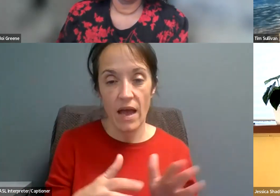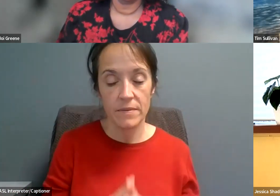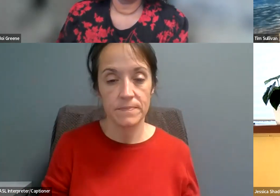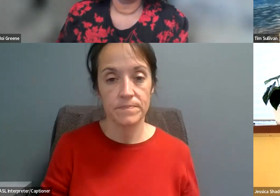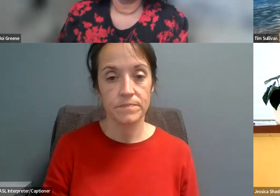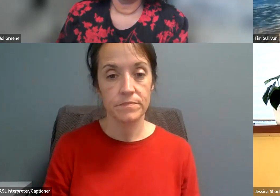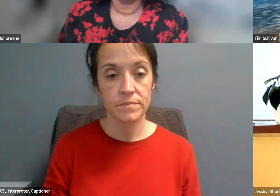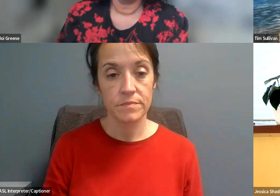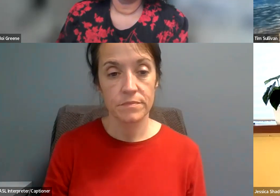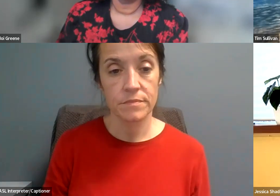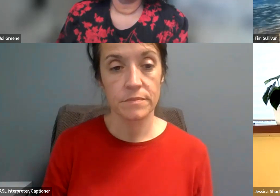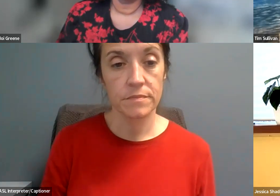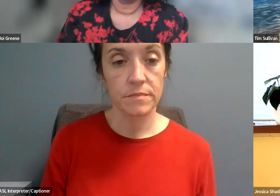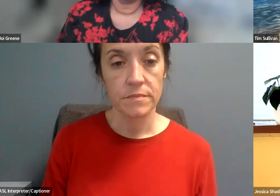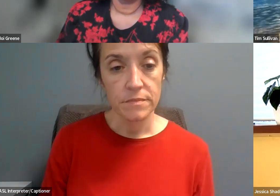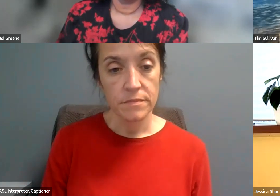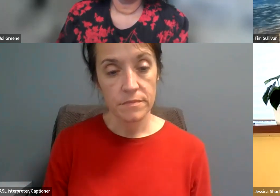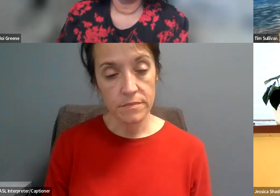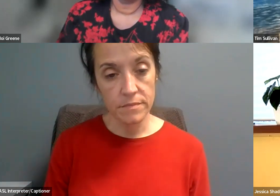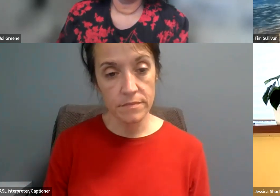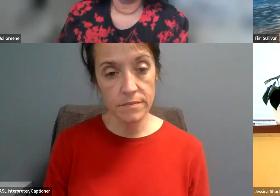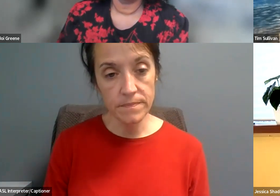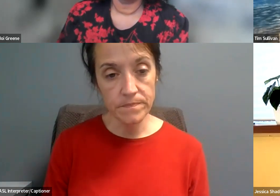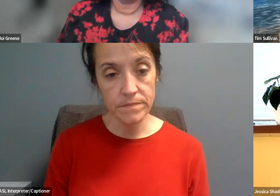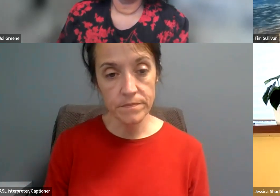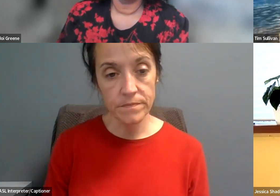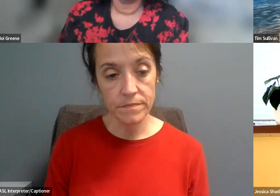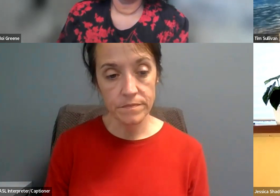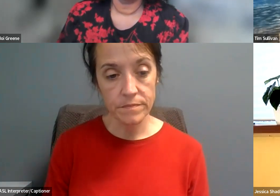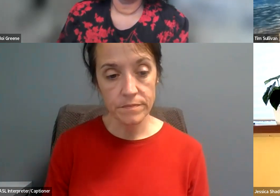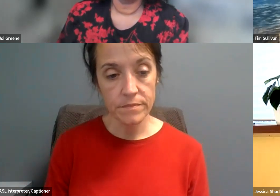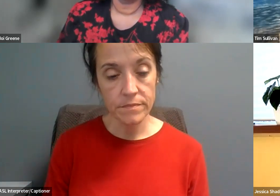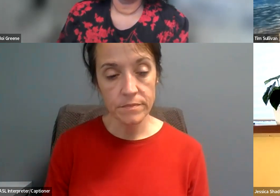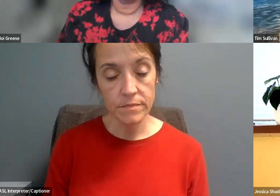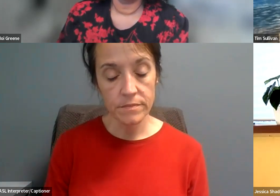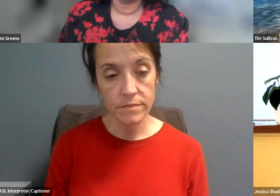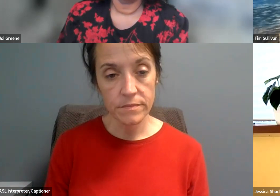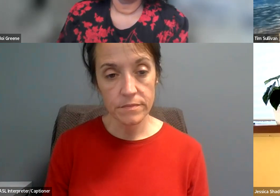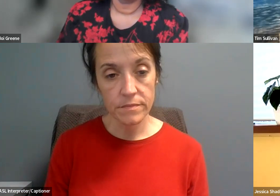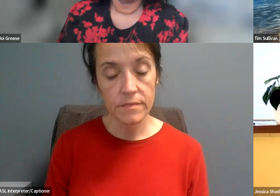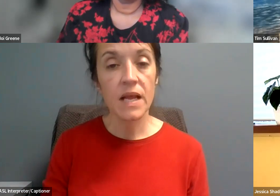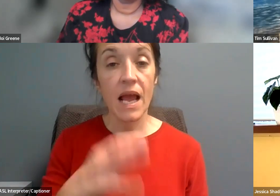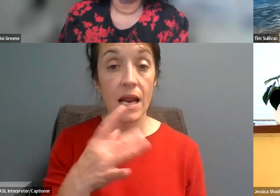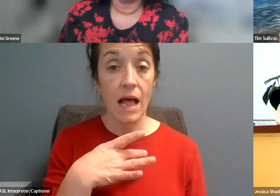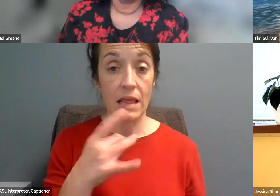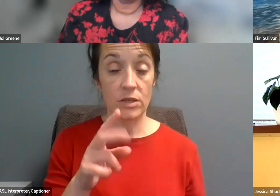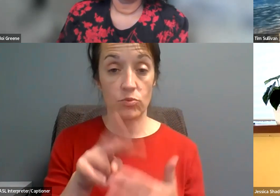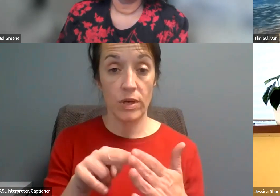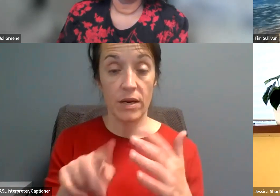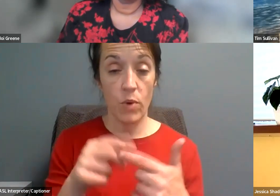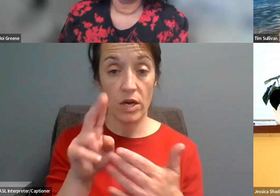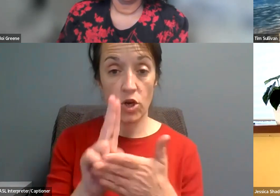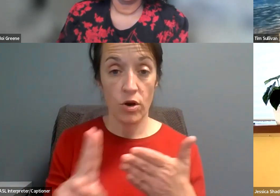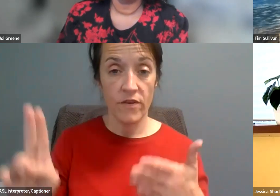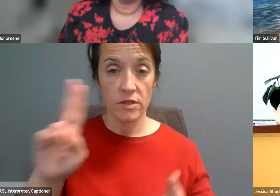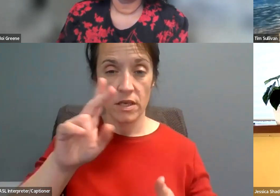reading about areas where institutions had put deep thought into how best to succeed at its